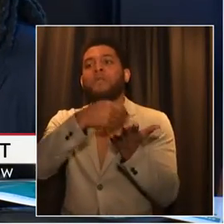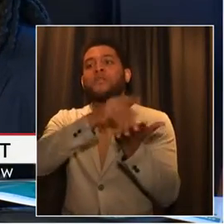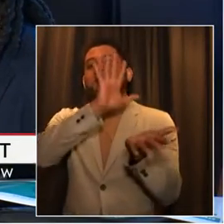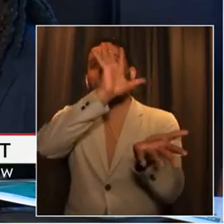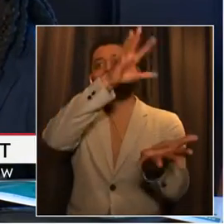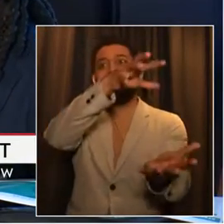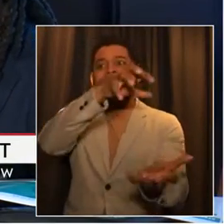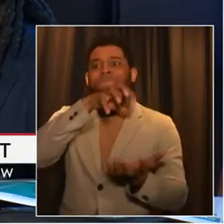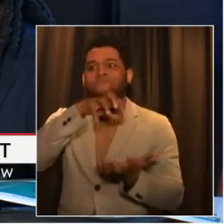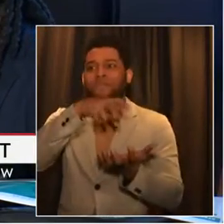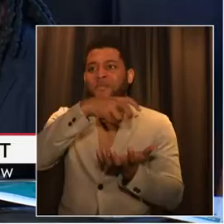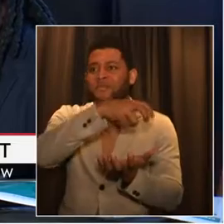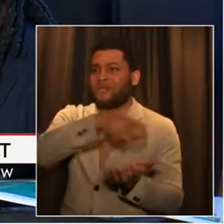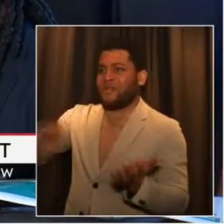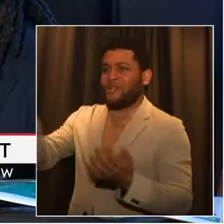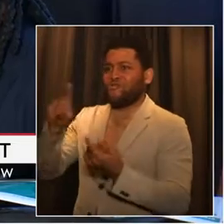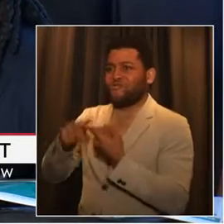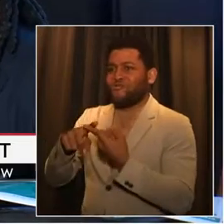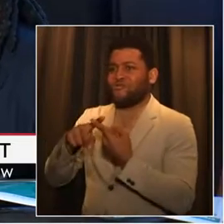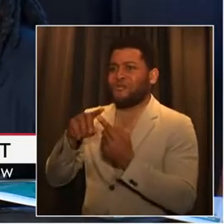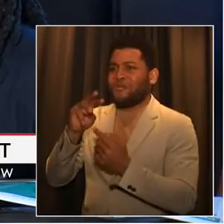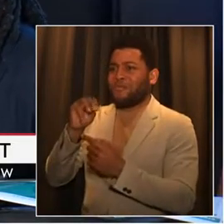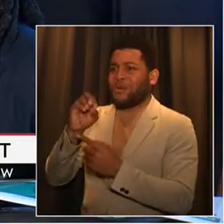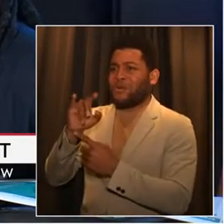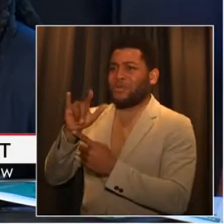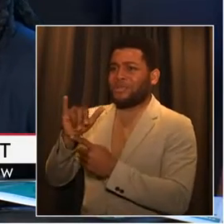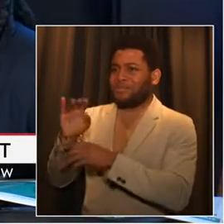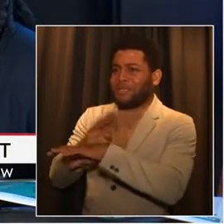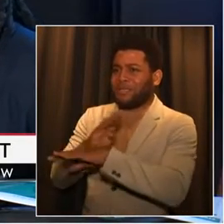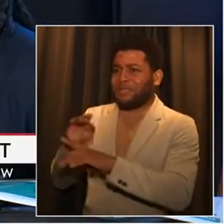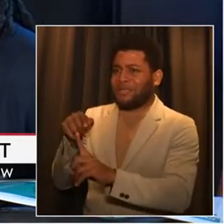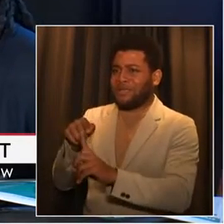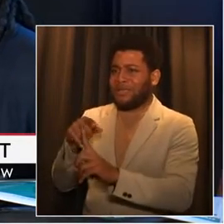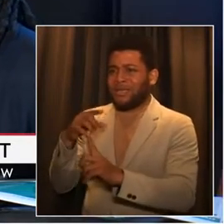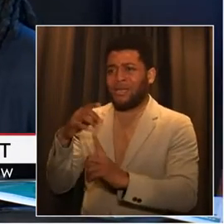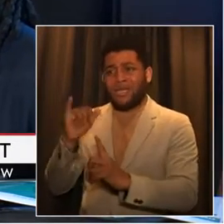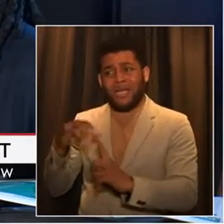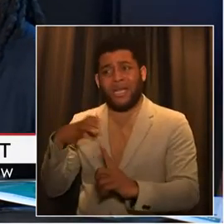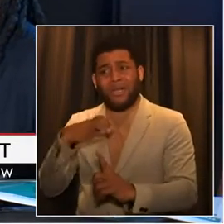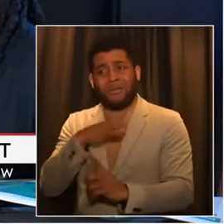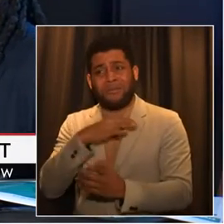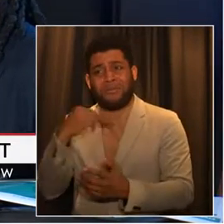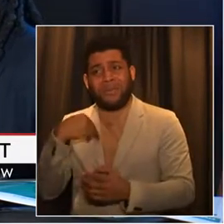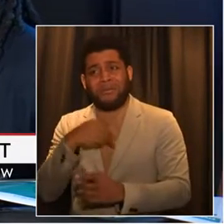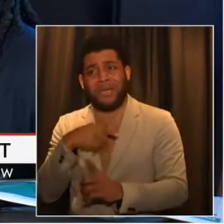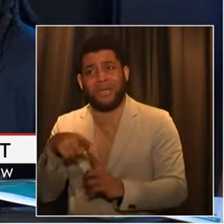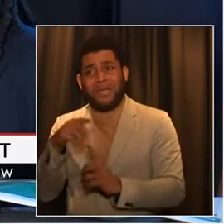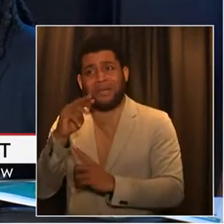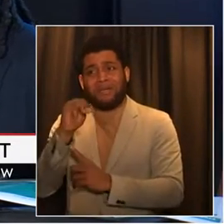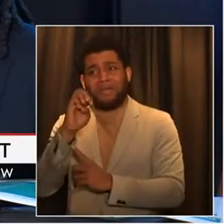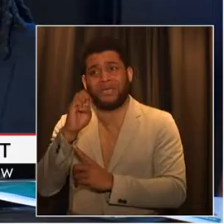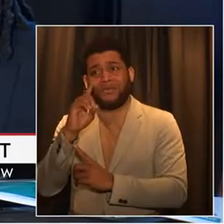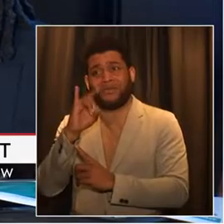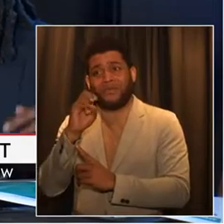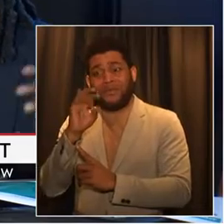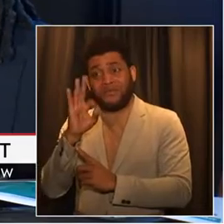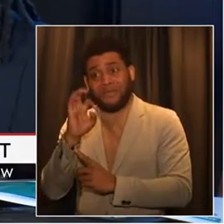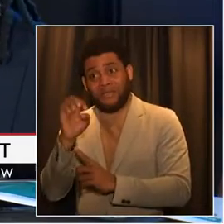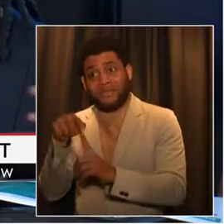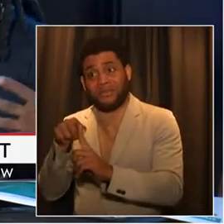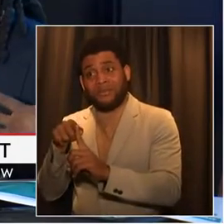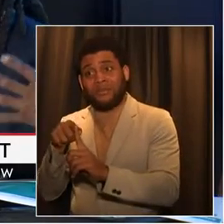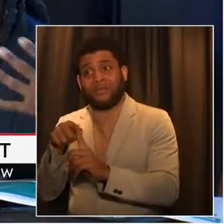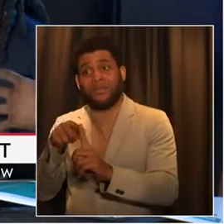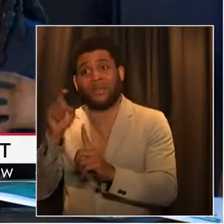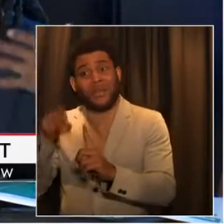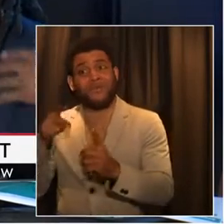complain over and over again. I know Councilmember McDuffie can attest to this, not getting paid on time. And so while the narrative may be true in some